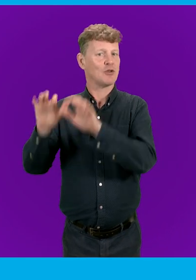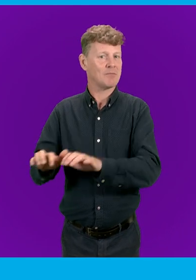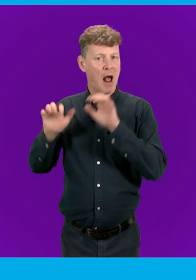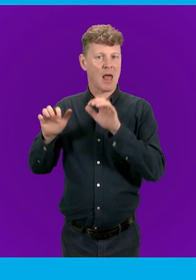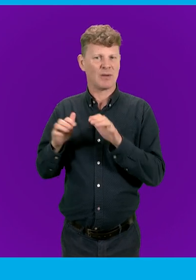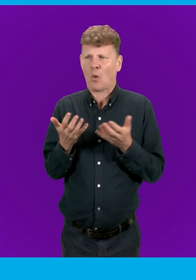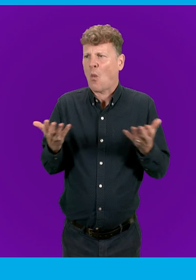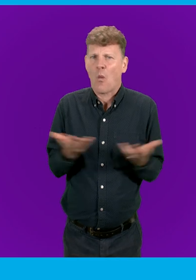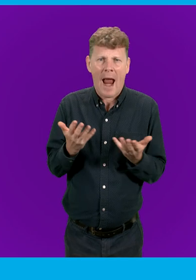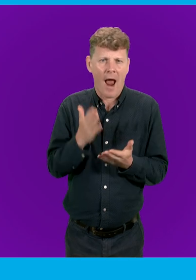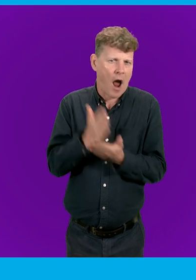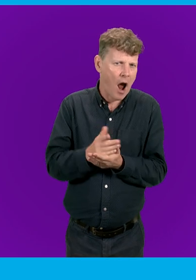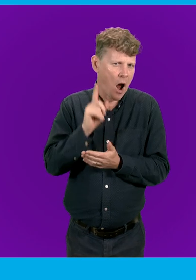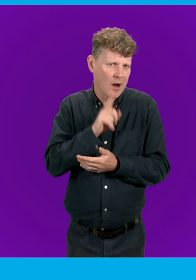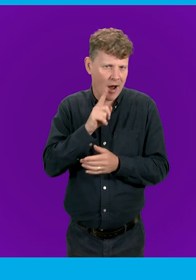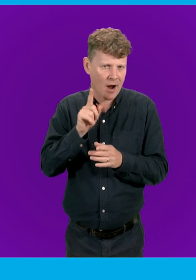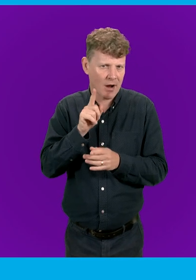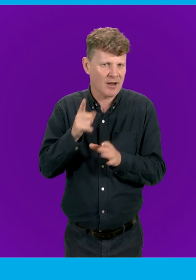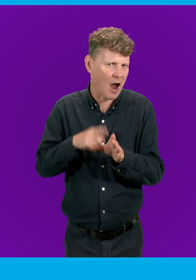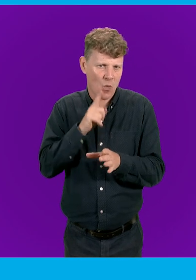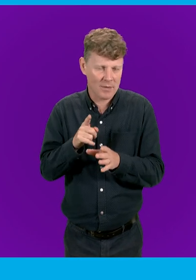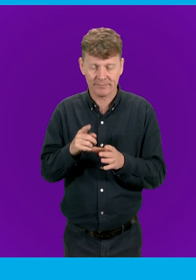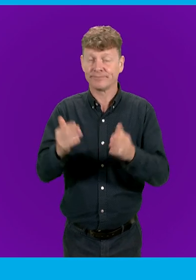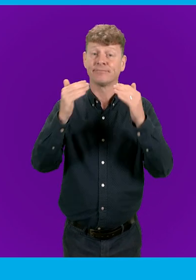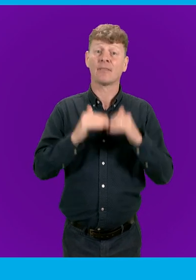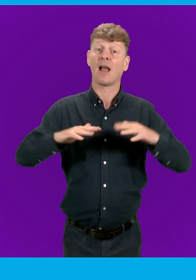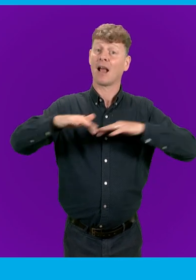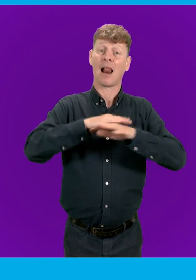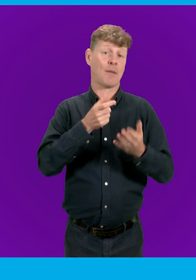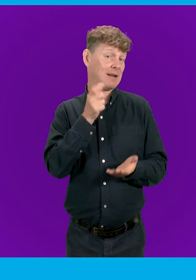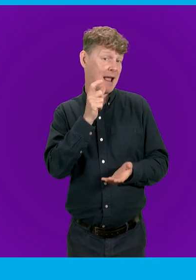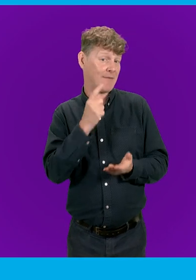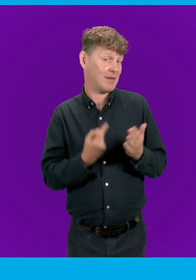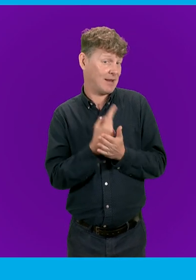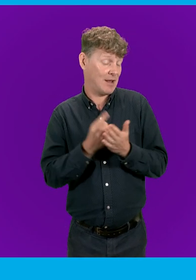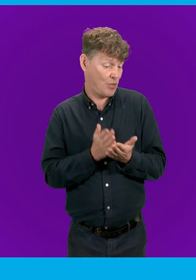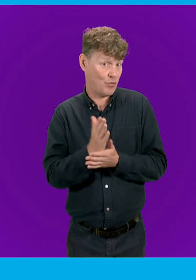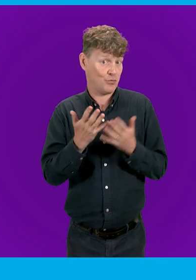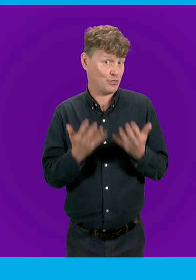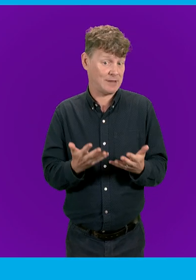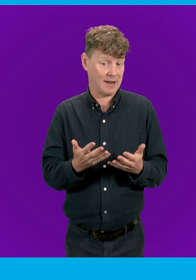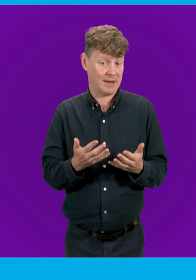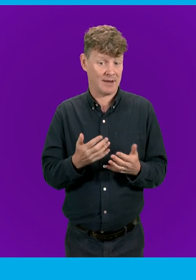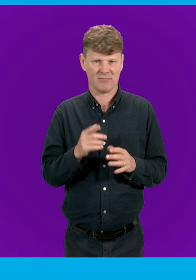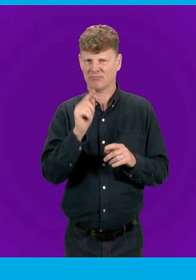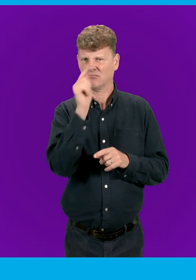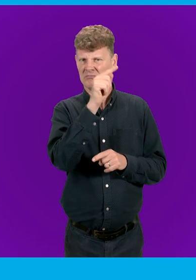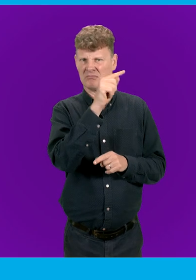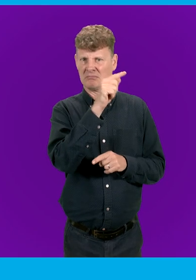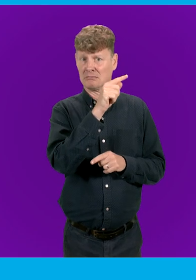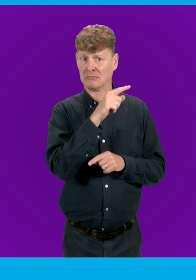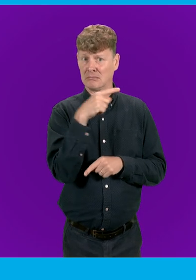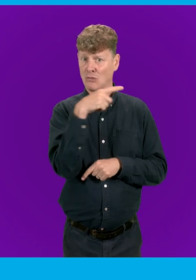Are the Young Women? Plus, we have the Climate Cafe taking place all day today, which is out, see